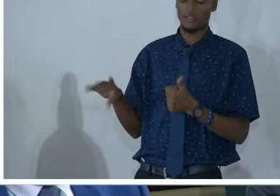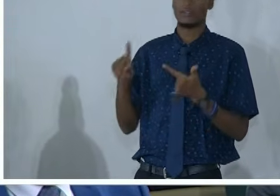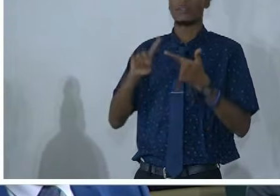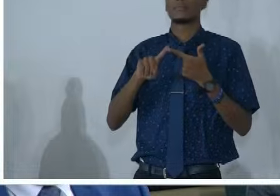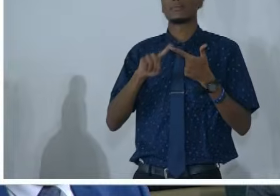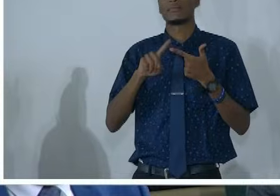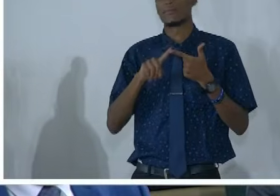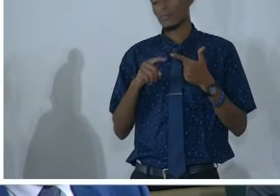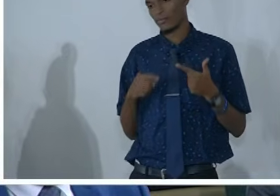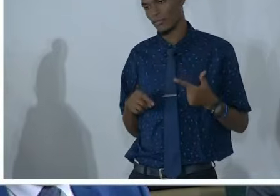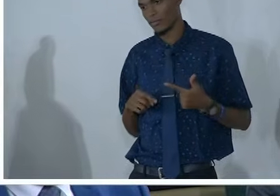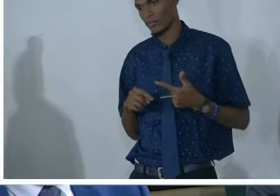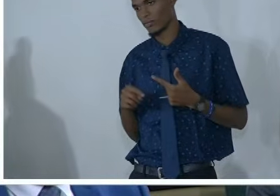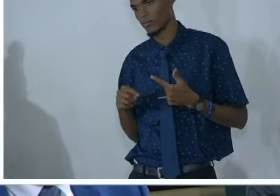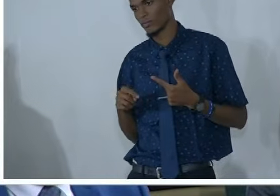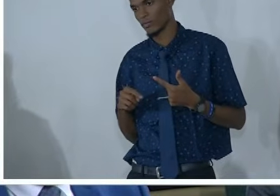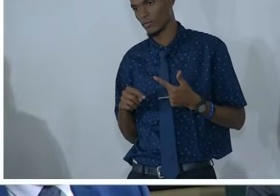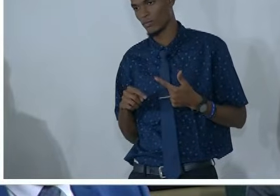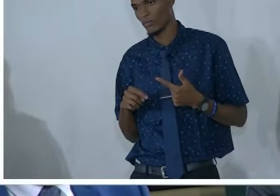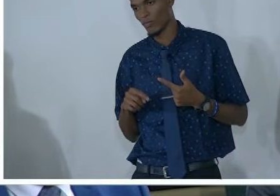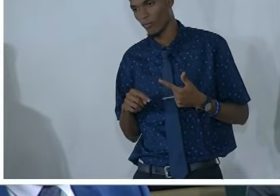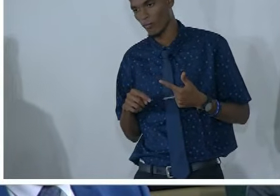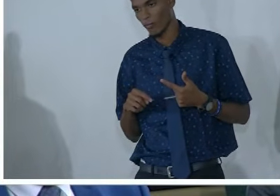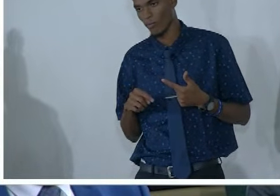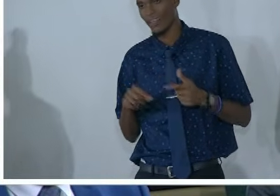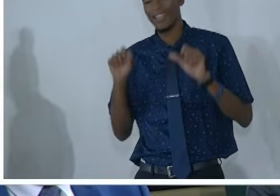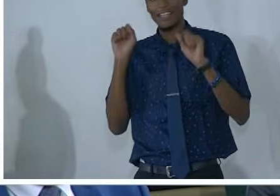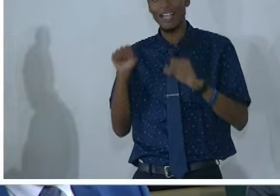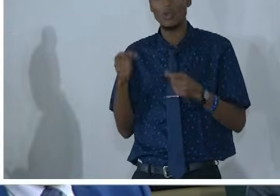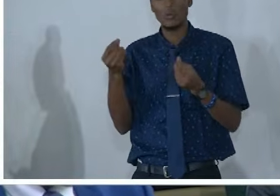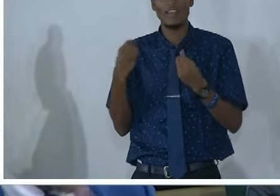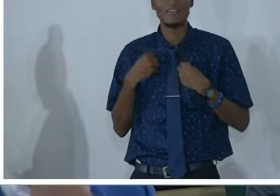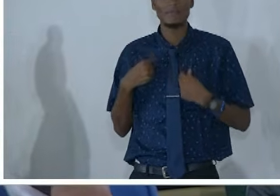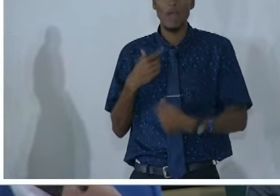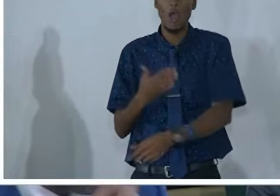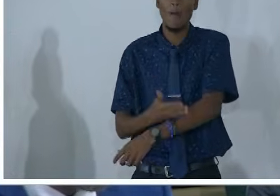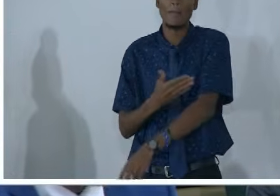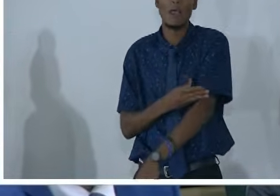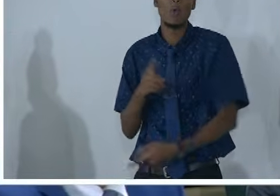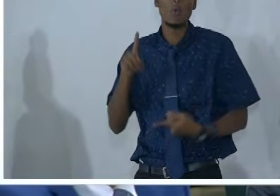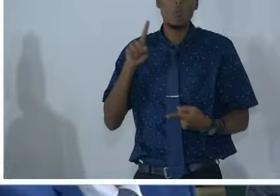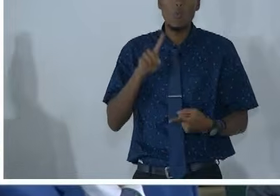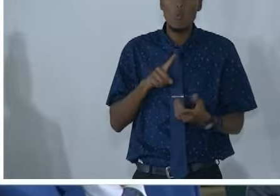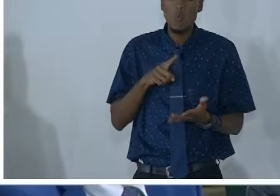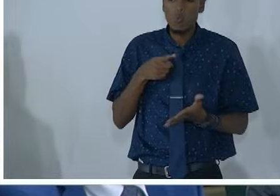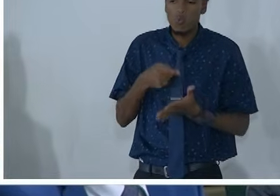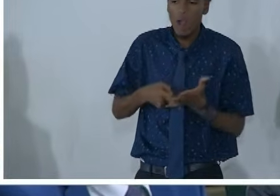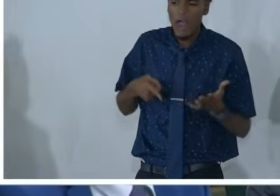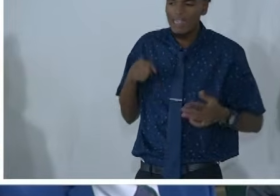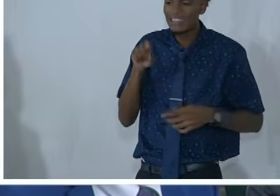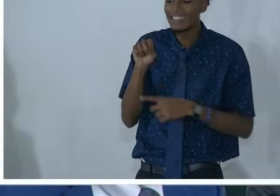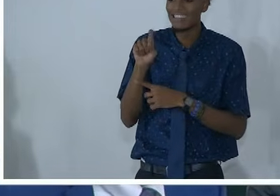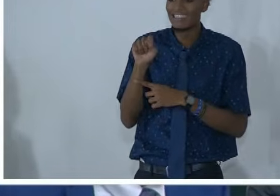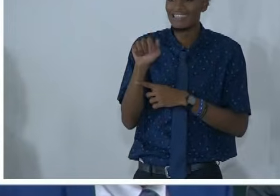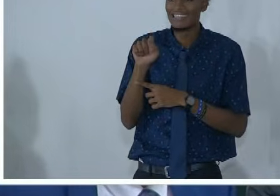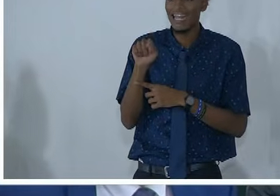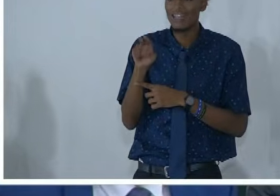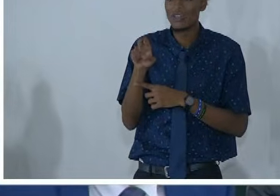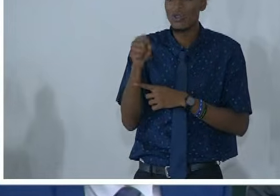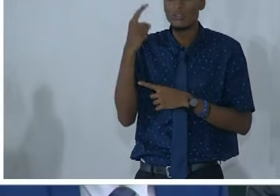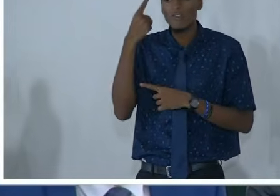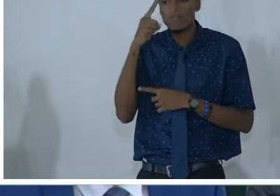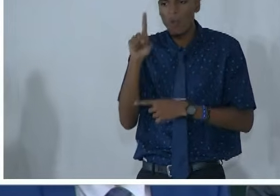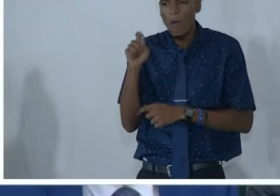Secondly, can you give an update on what is the status of fines